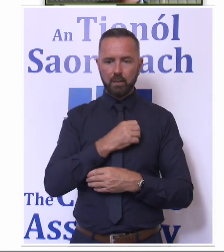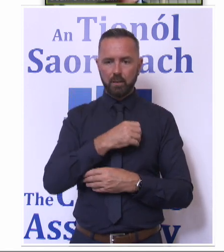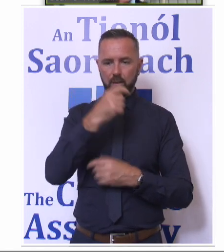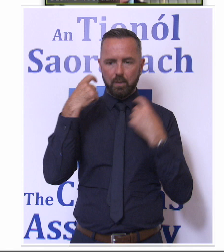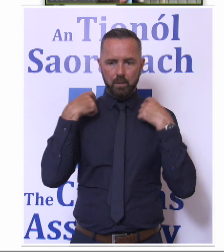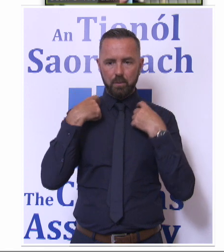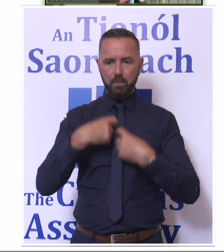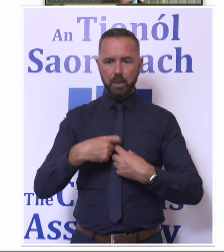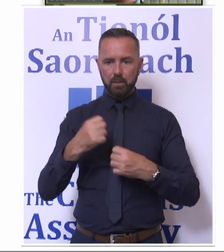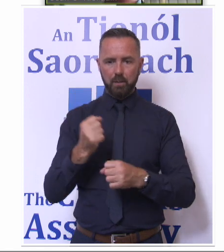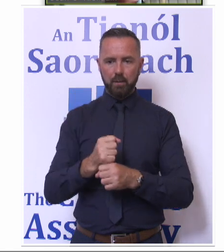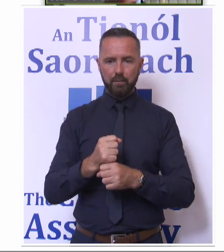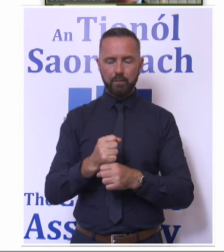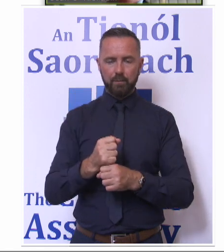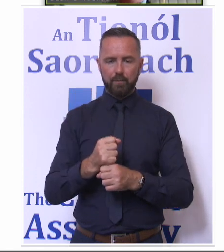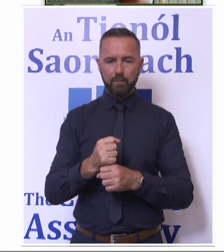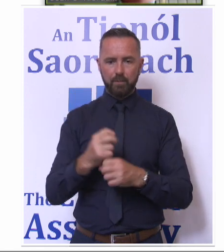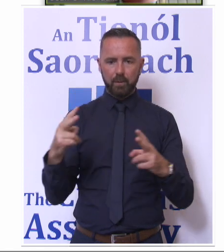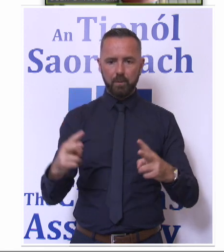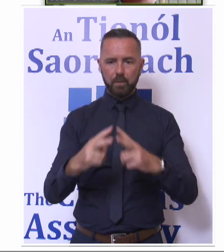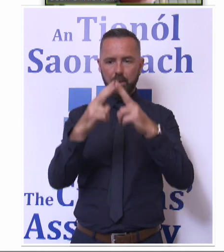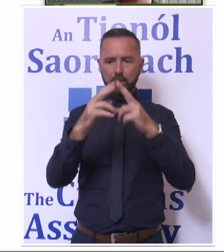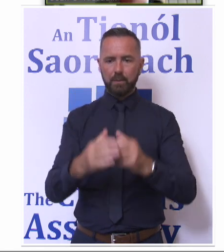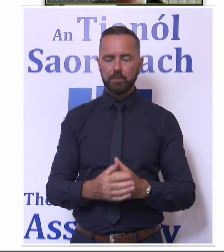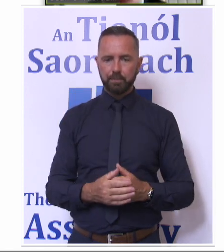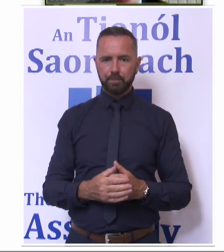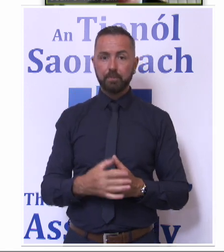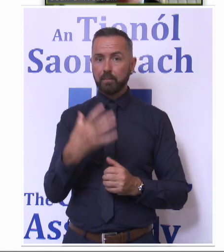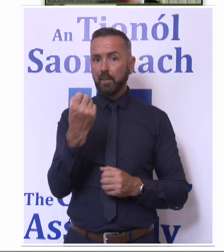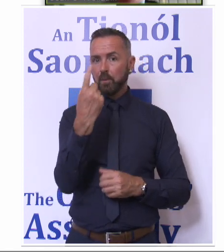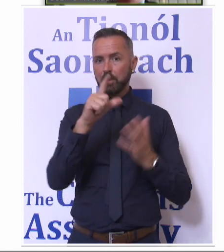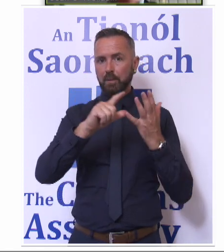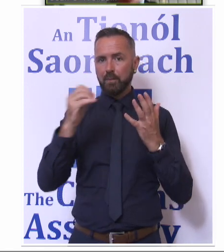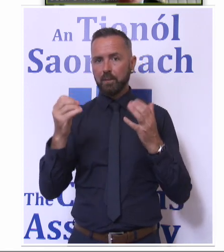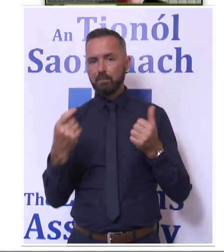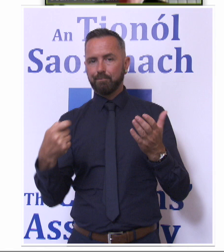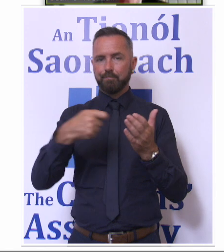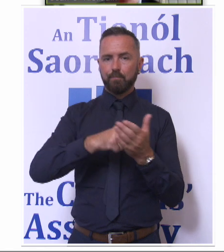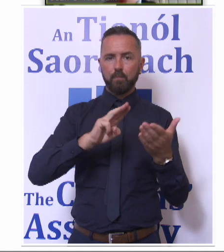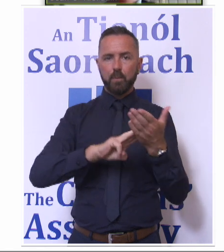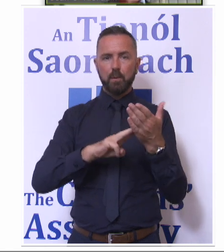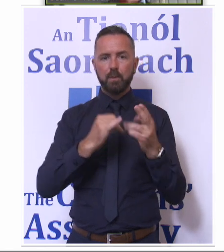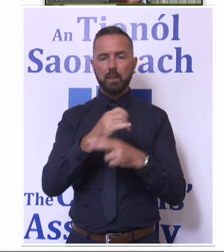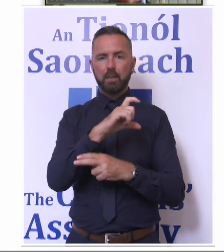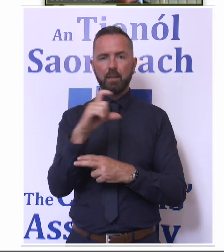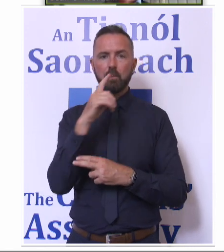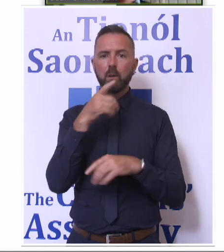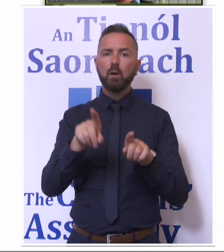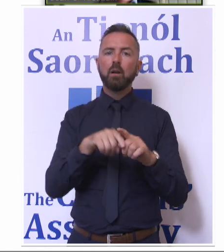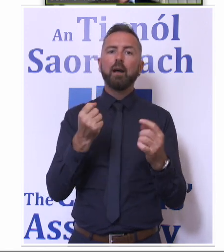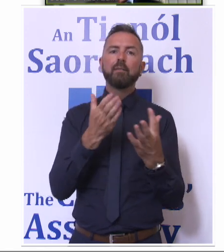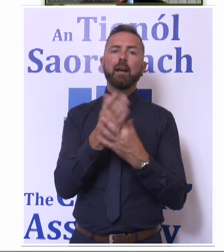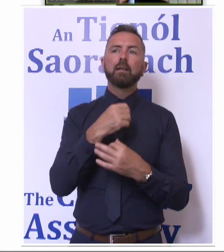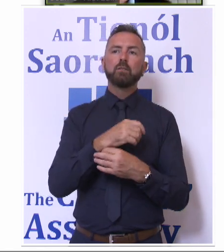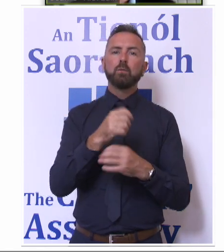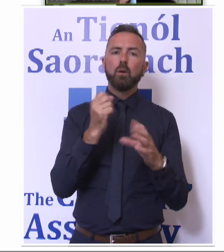of Paris. So in addition to having the 170 odd members of the Council of Paris, she also has access directly